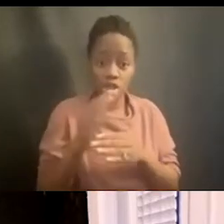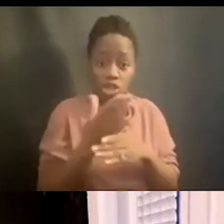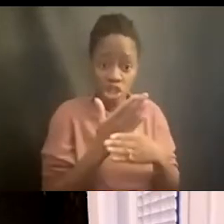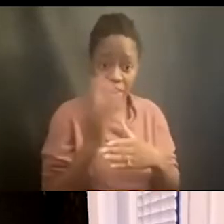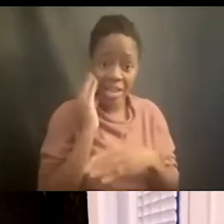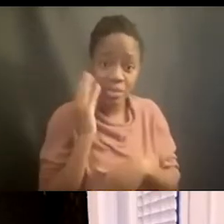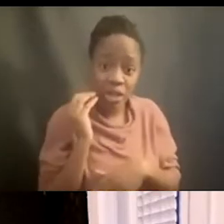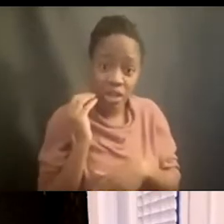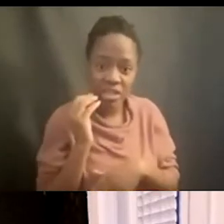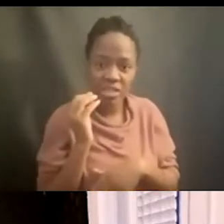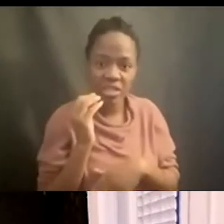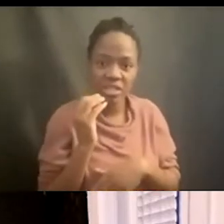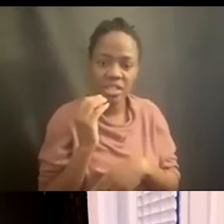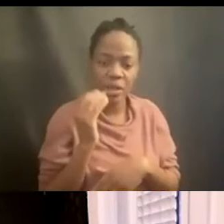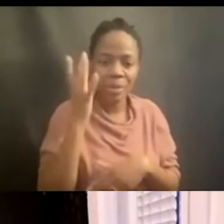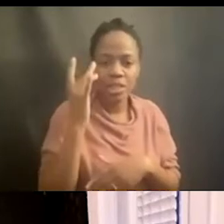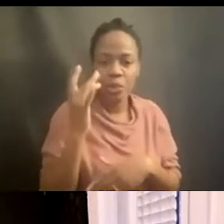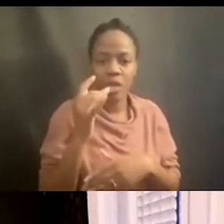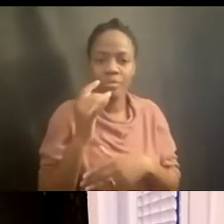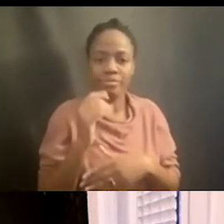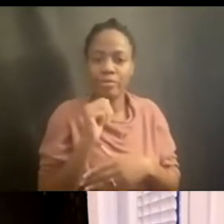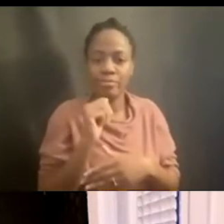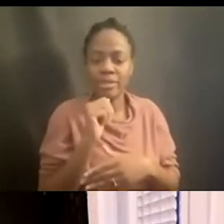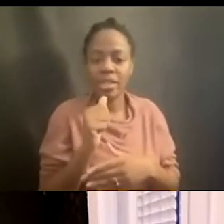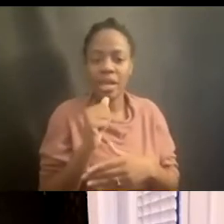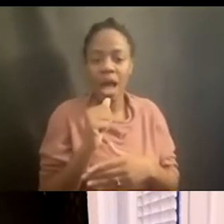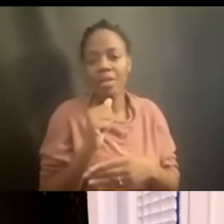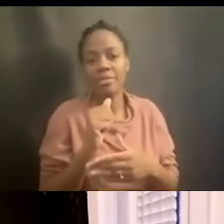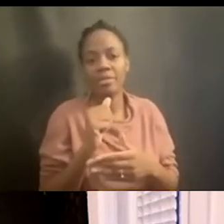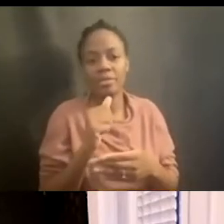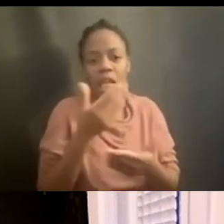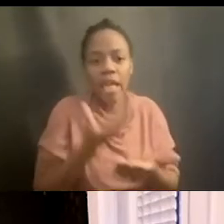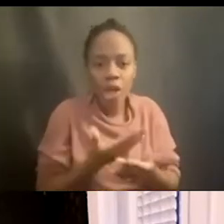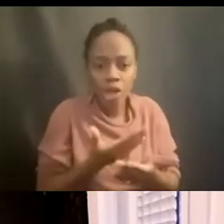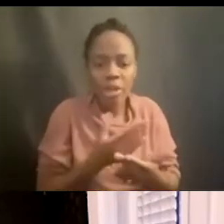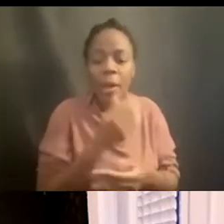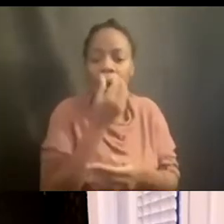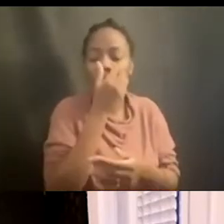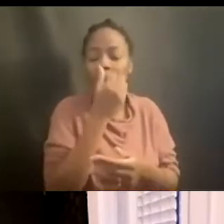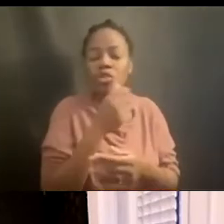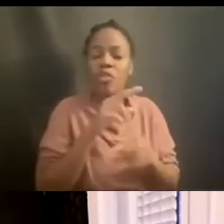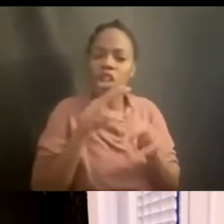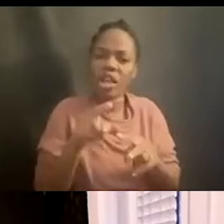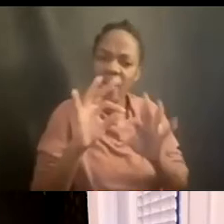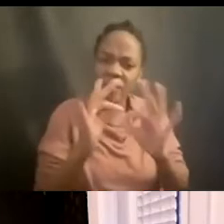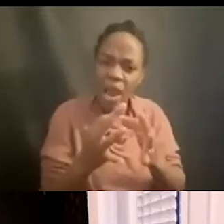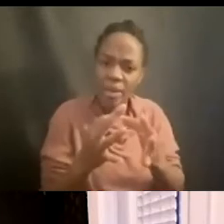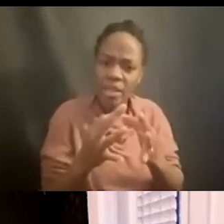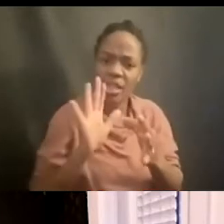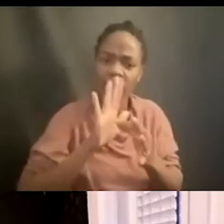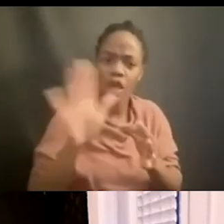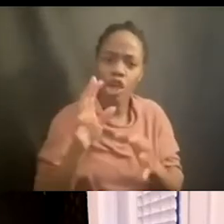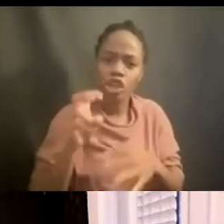being undocumented or mixed status families. And so really looking at my family's journey from